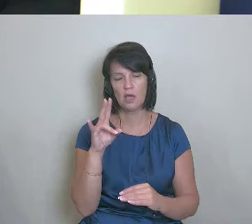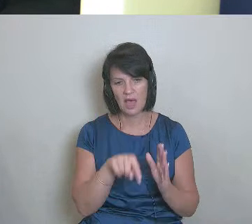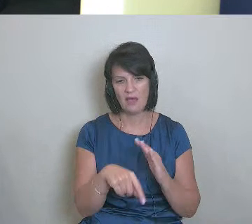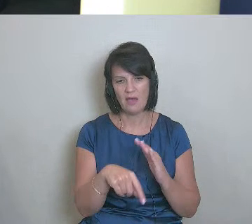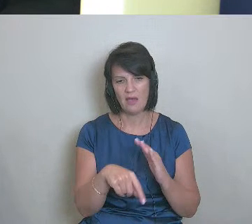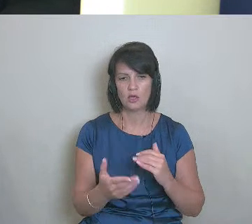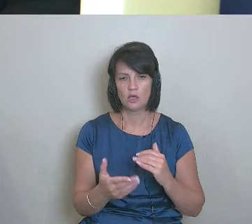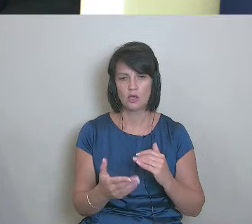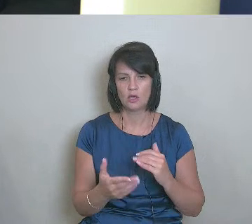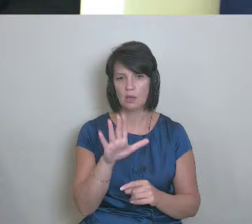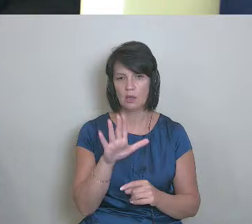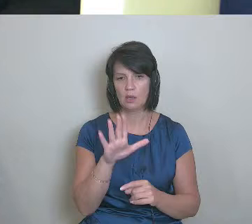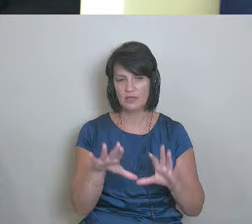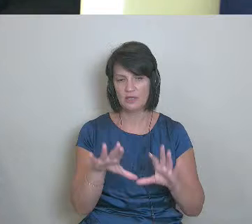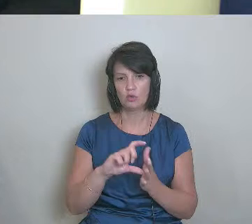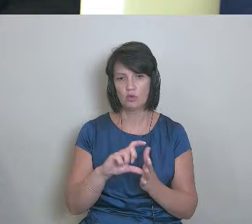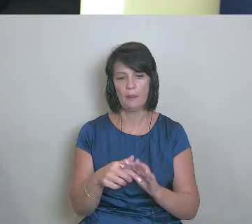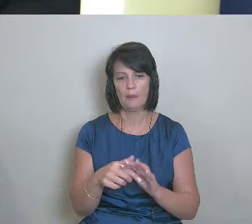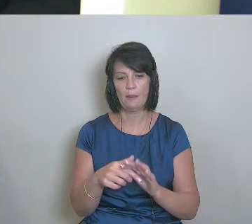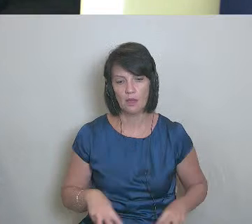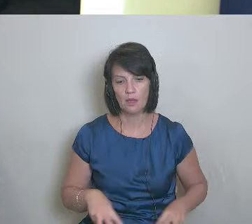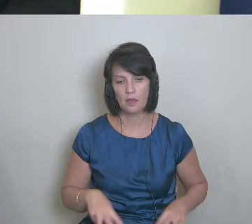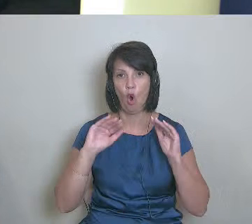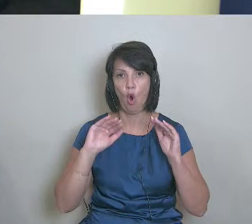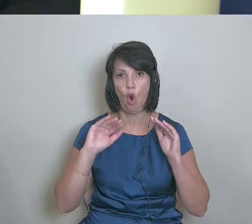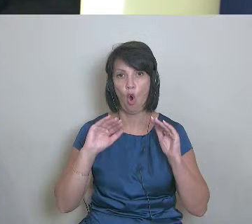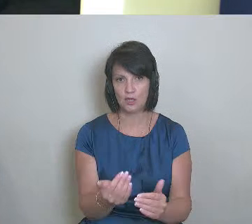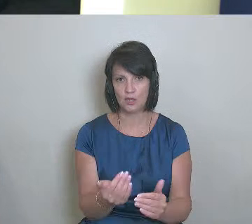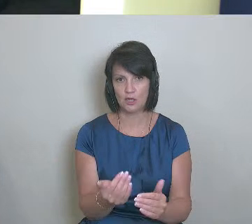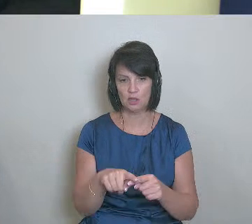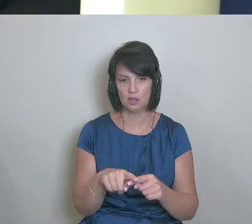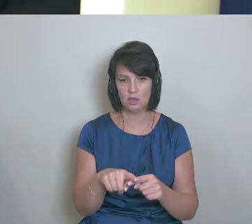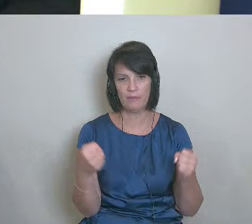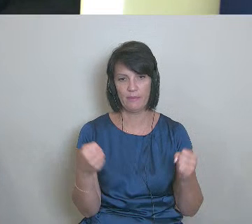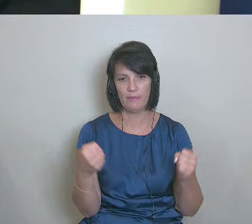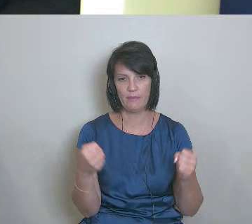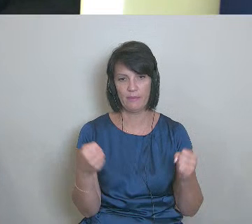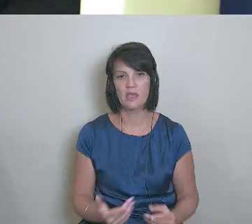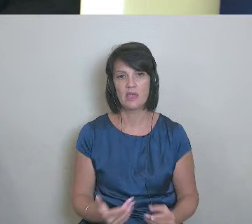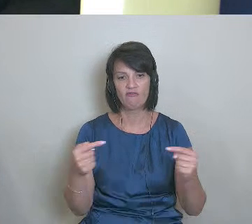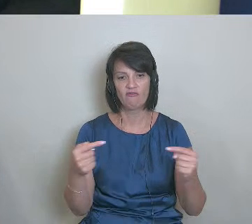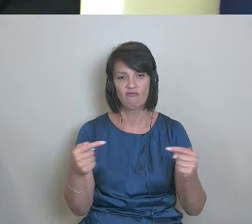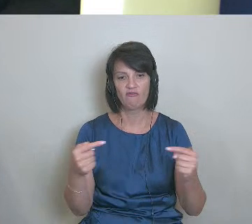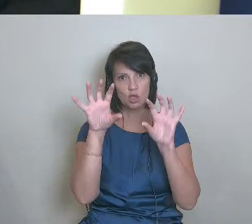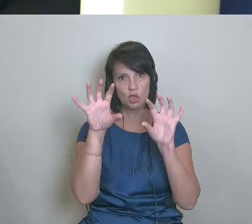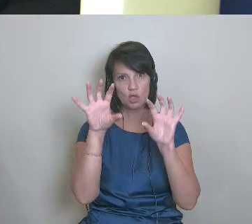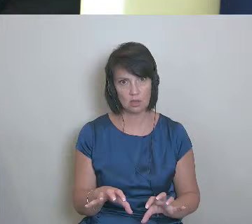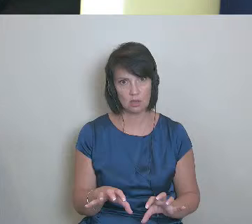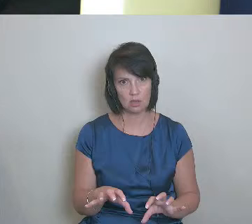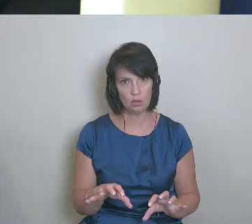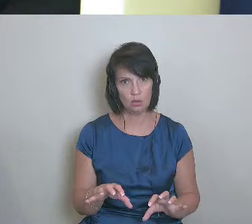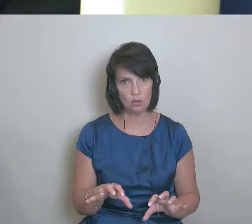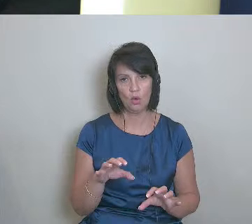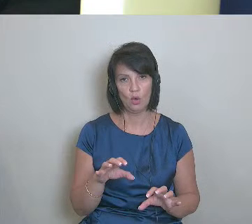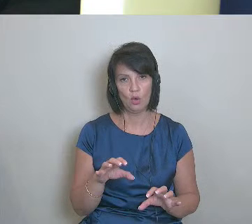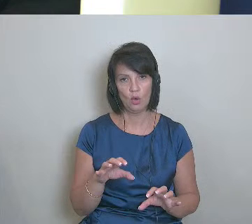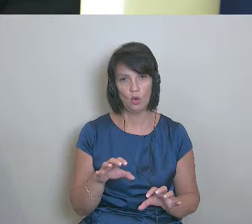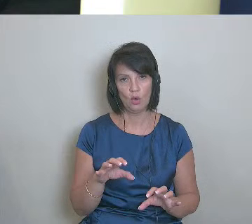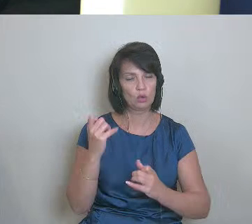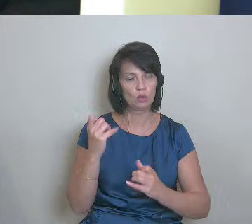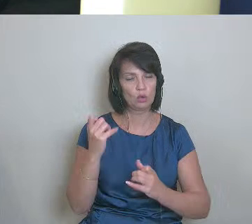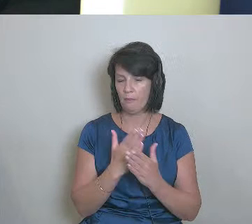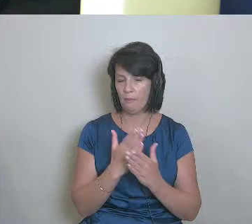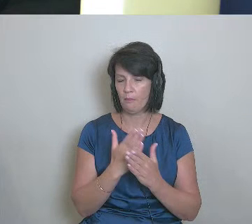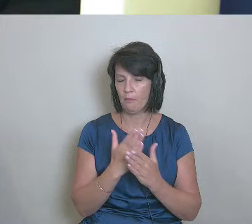elections. And if it is a resolution of the Cabinet of Ministers, well, it cannot limit the rights established by the